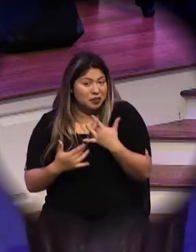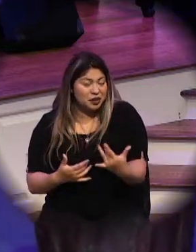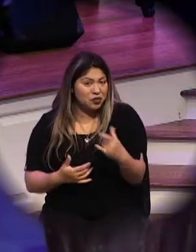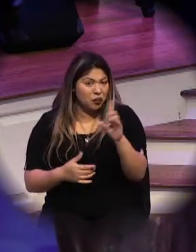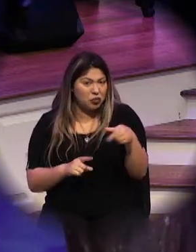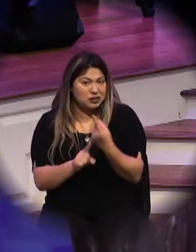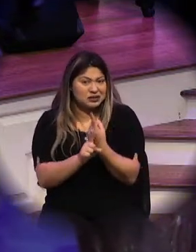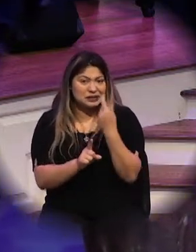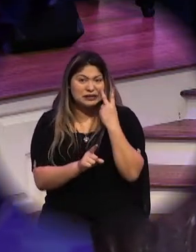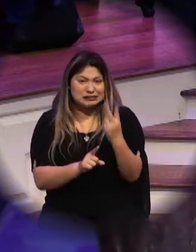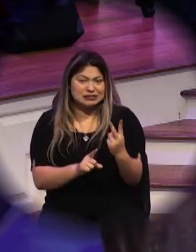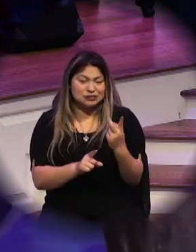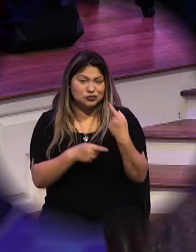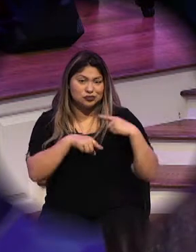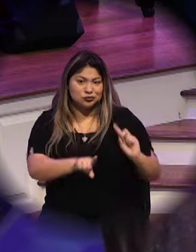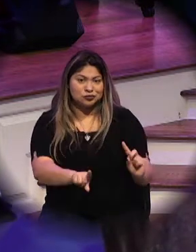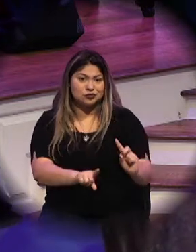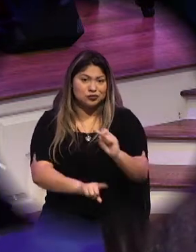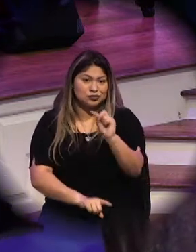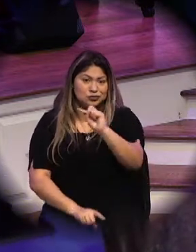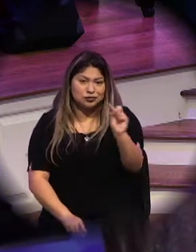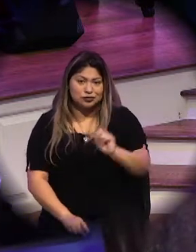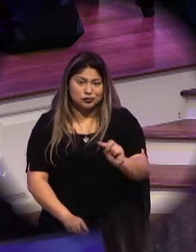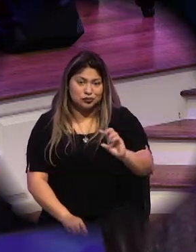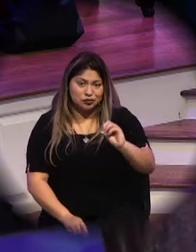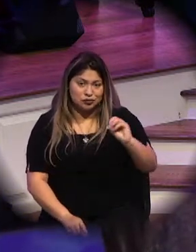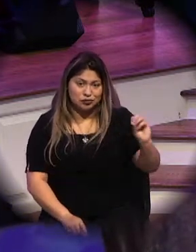these creatures called penguins. And yet there's also